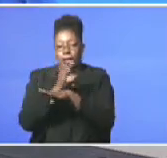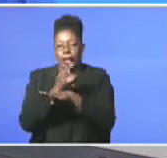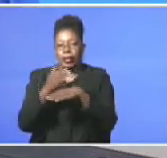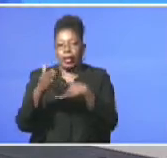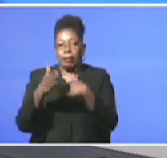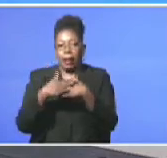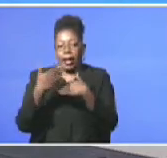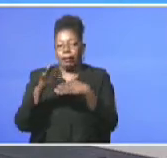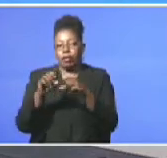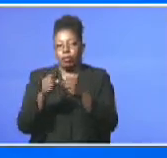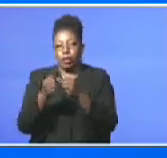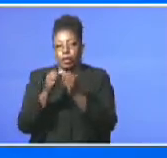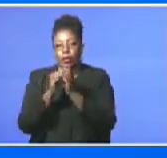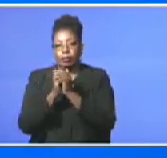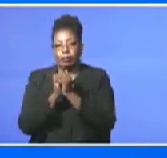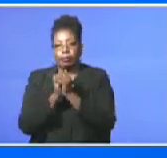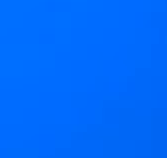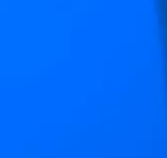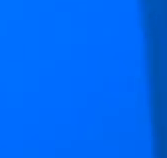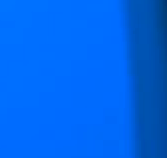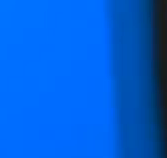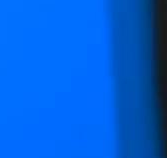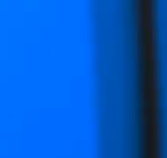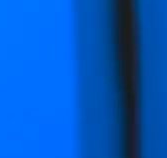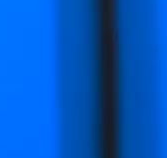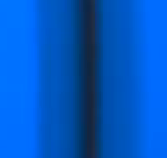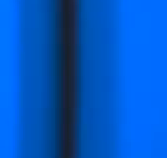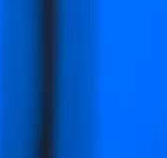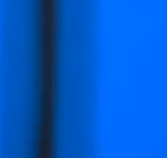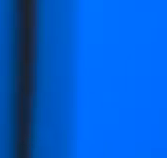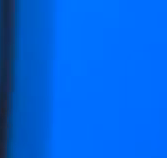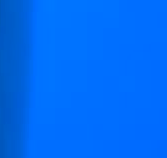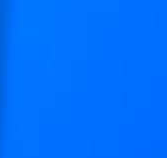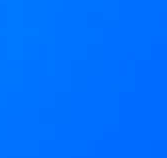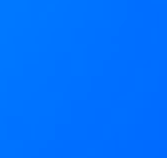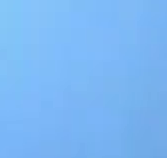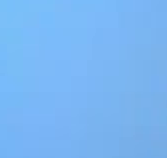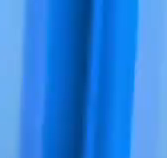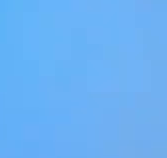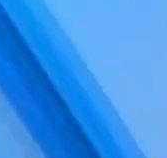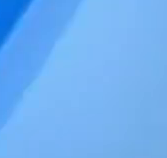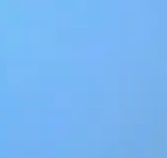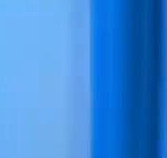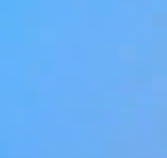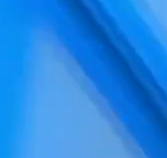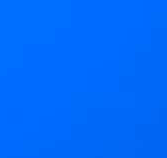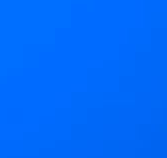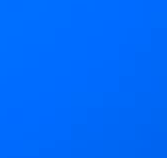back after the break. This is ZNS Total Sports.